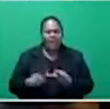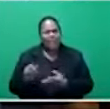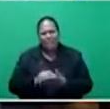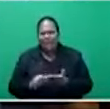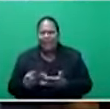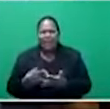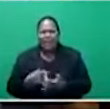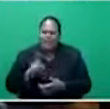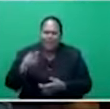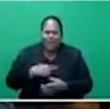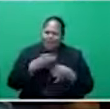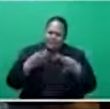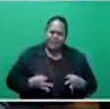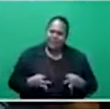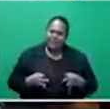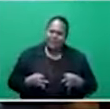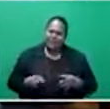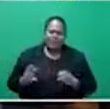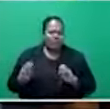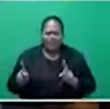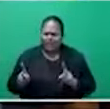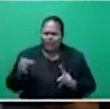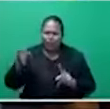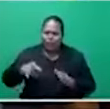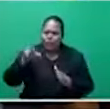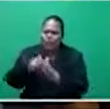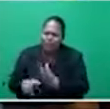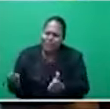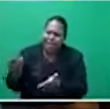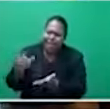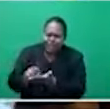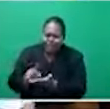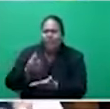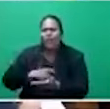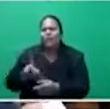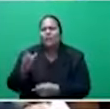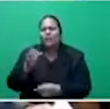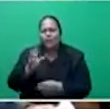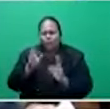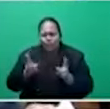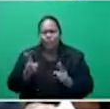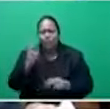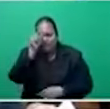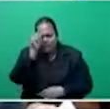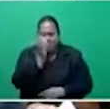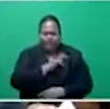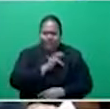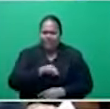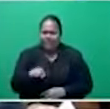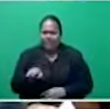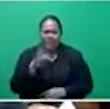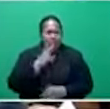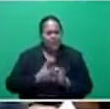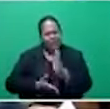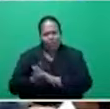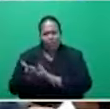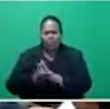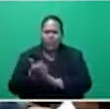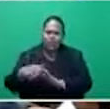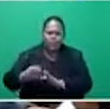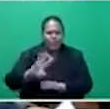that revenue so ordinary Fijians could benefit from it. We made a decision, sir, to forego the